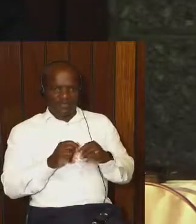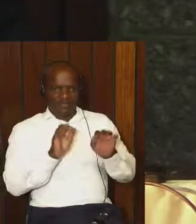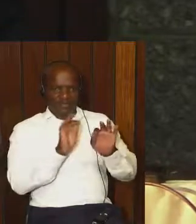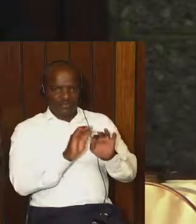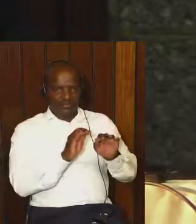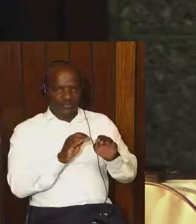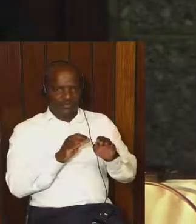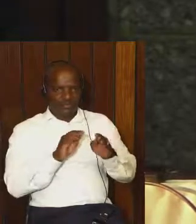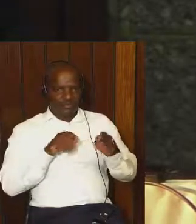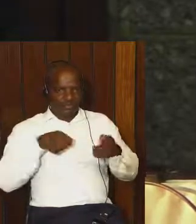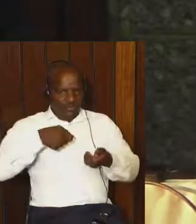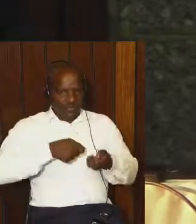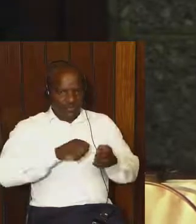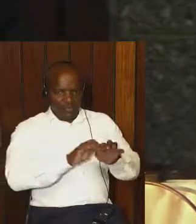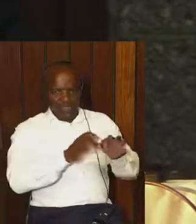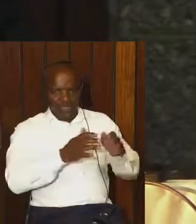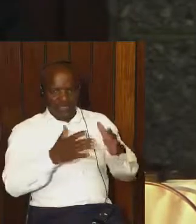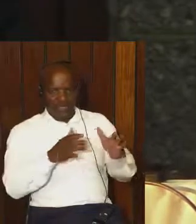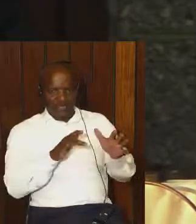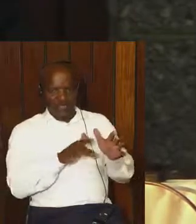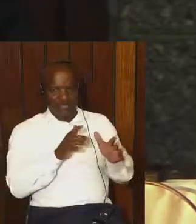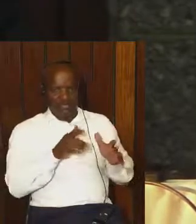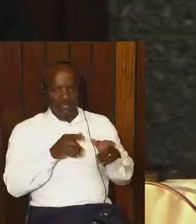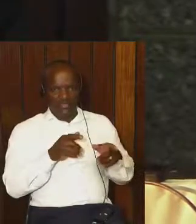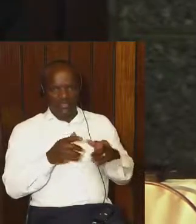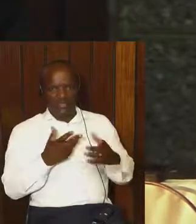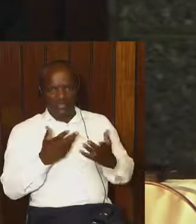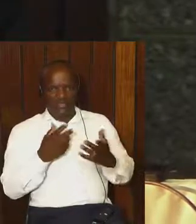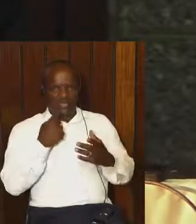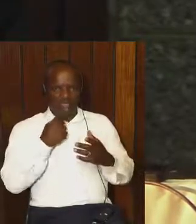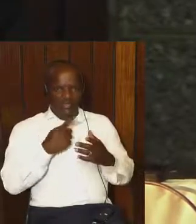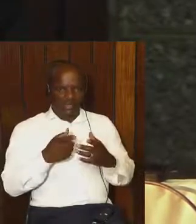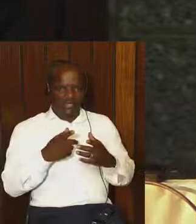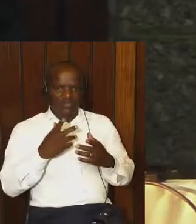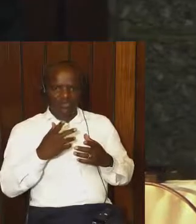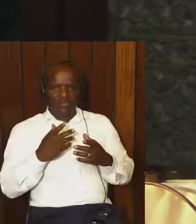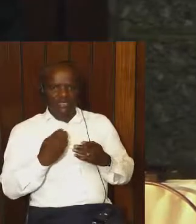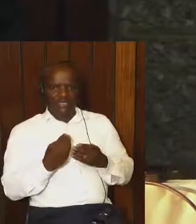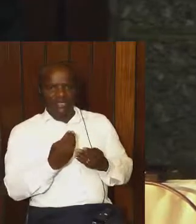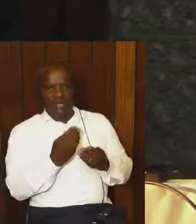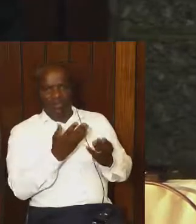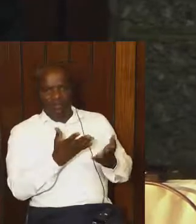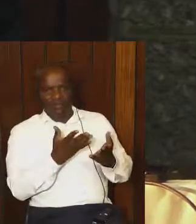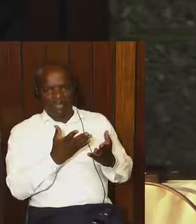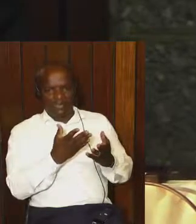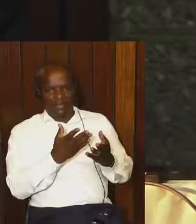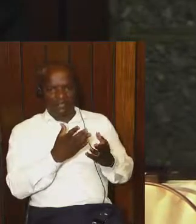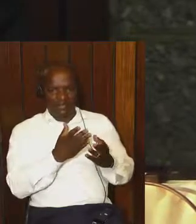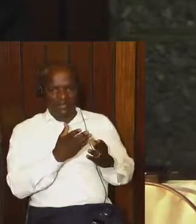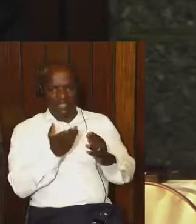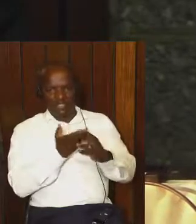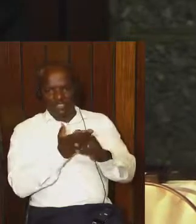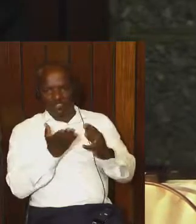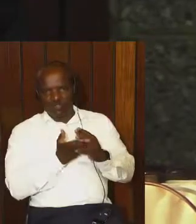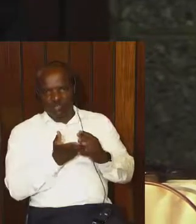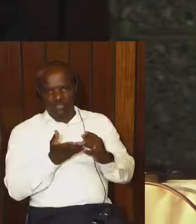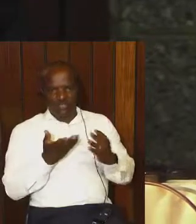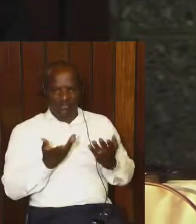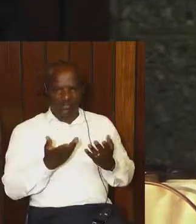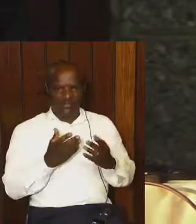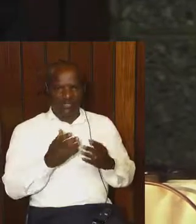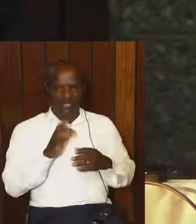undertaking that they would normally get back to us within 30 days once we have submitted documentation, whatever the case is, whether